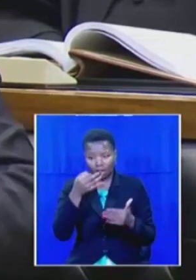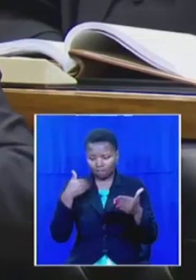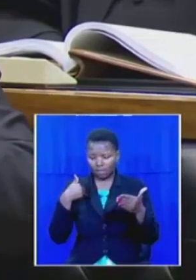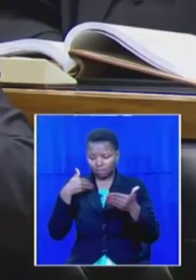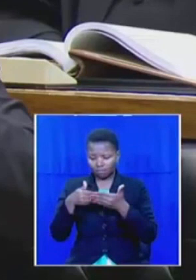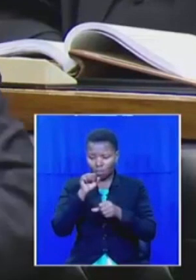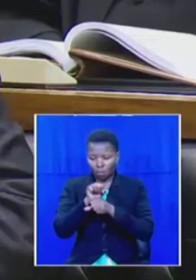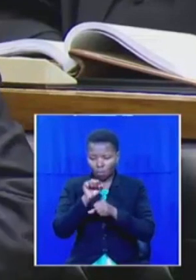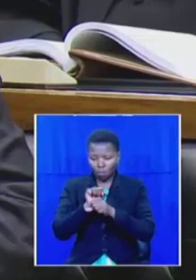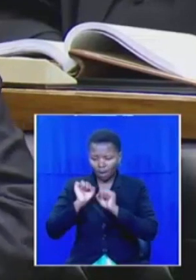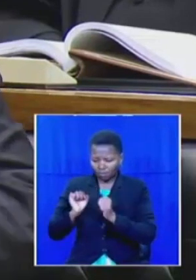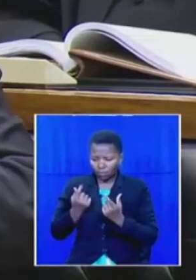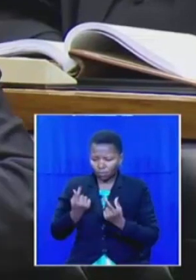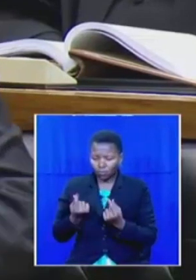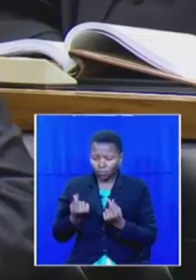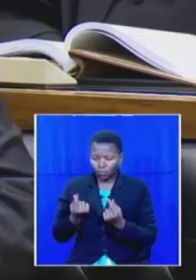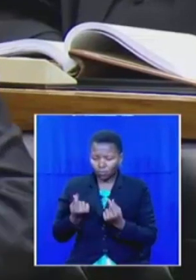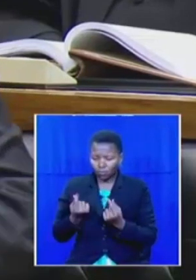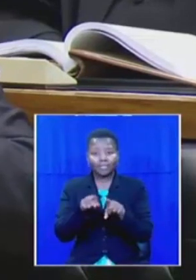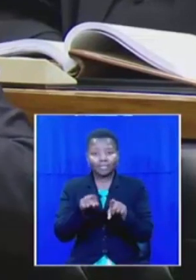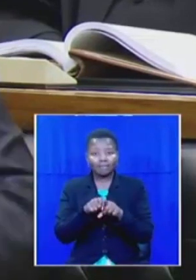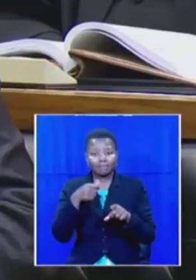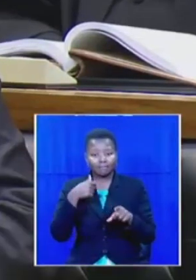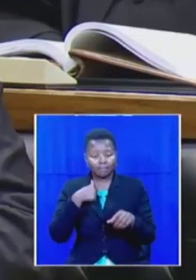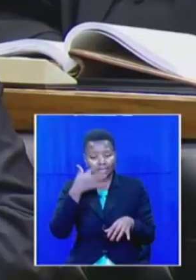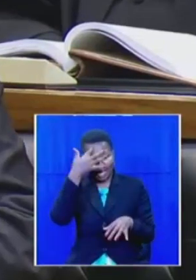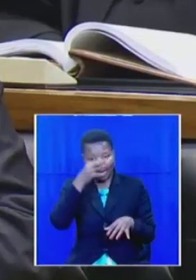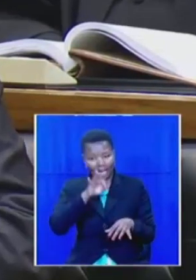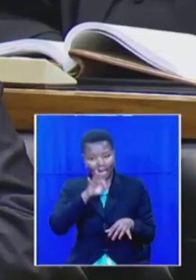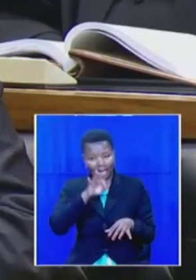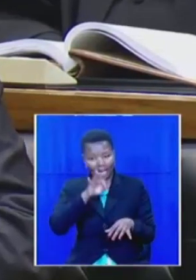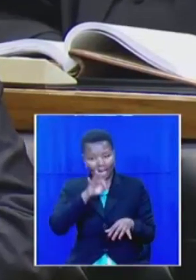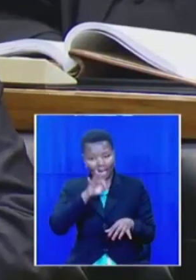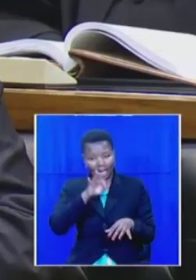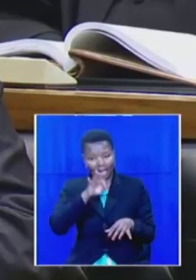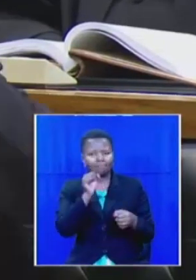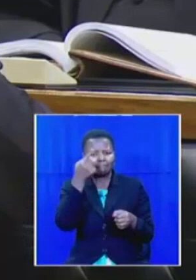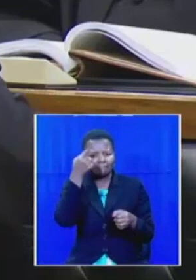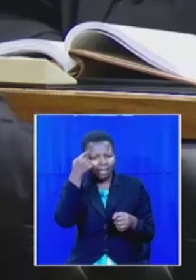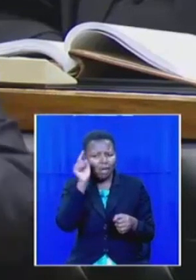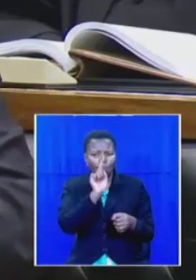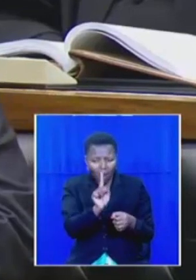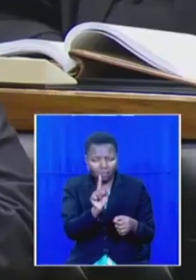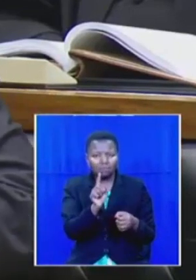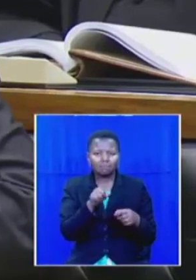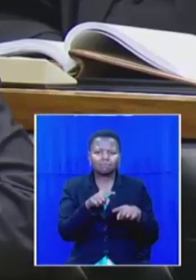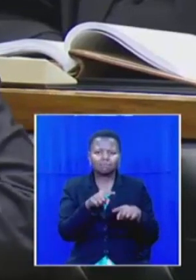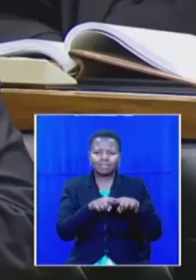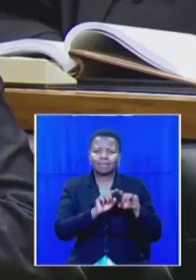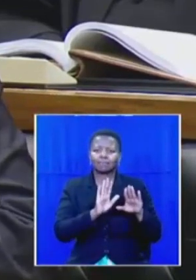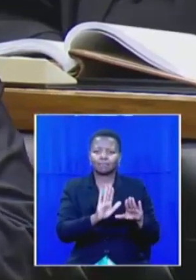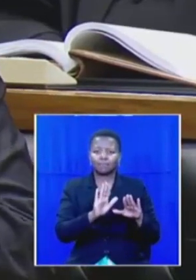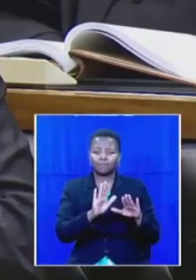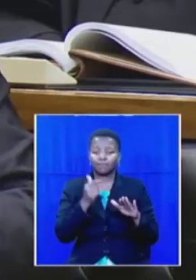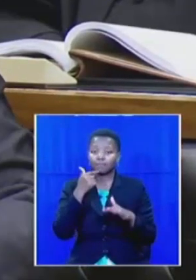and what the thinking and decisions of governments are. If there can be any influence